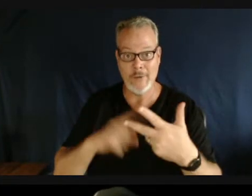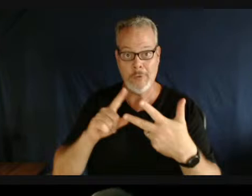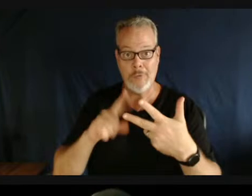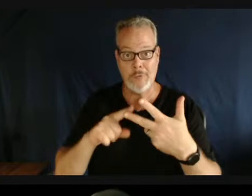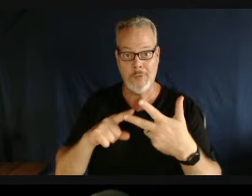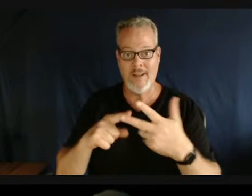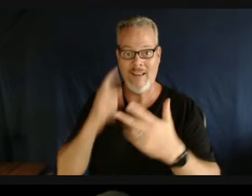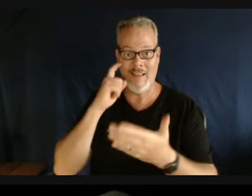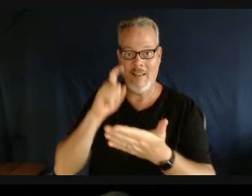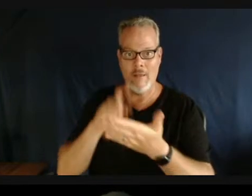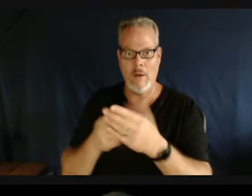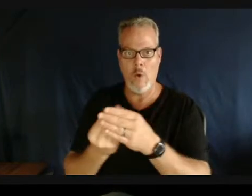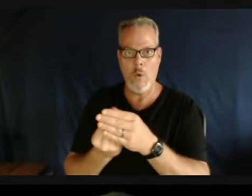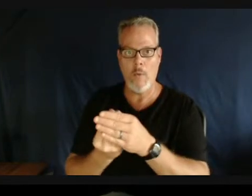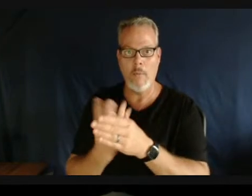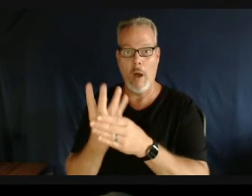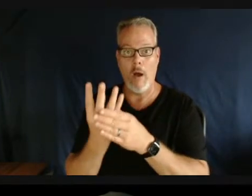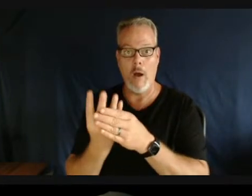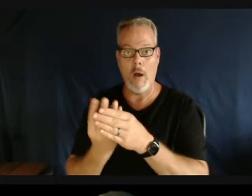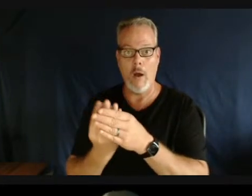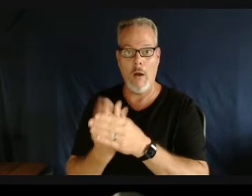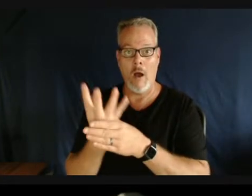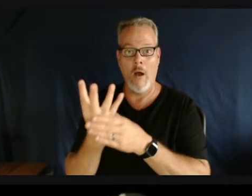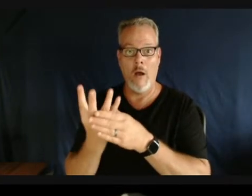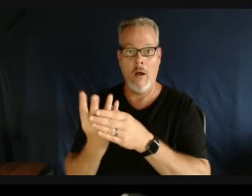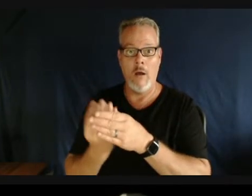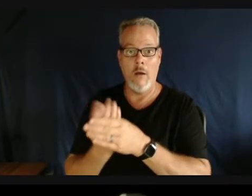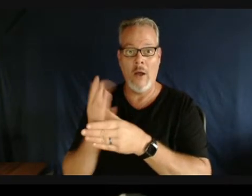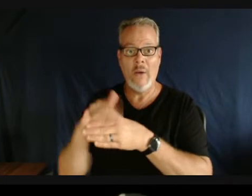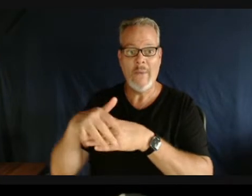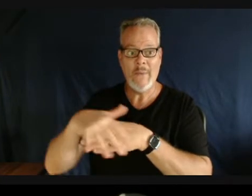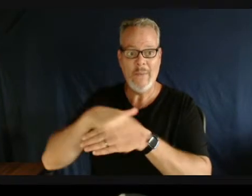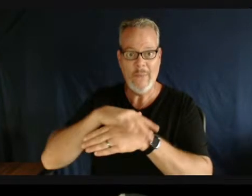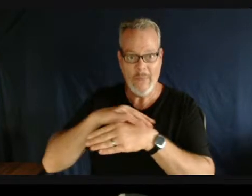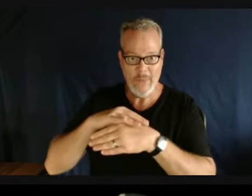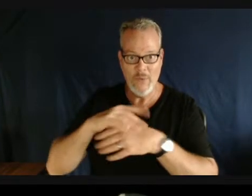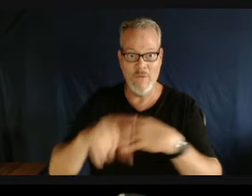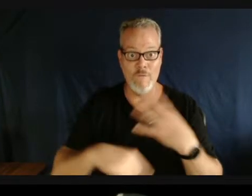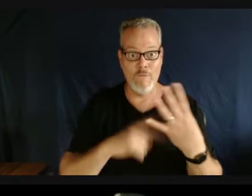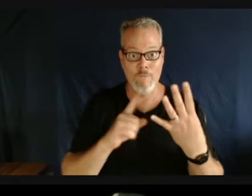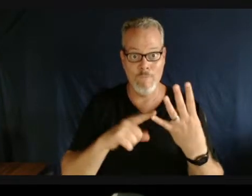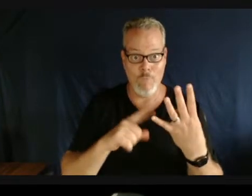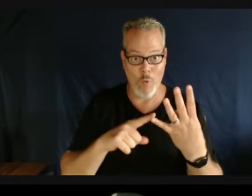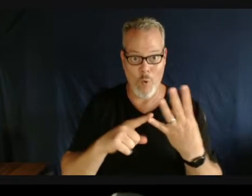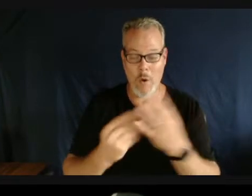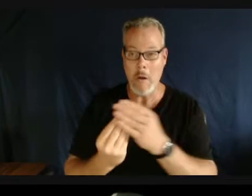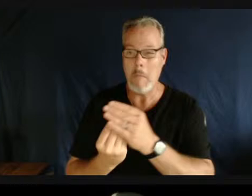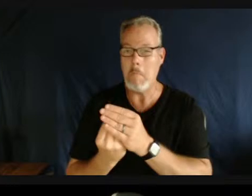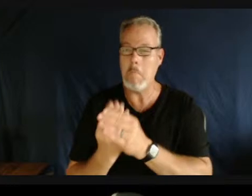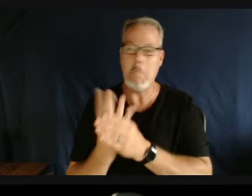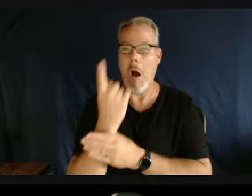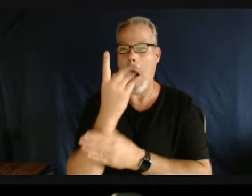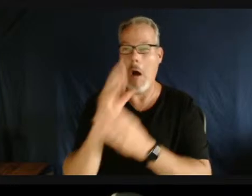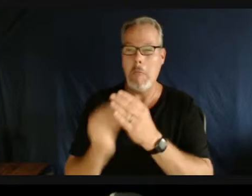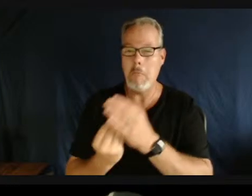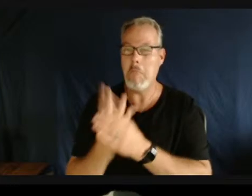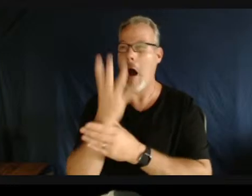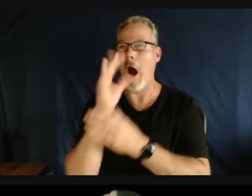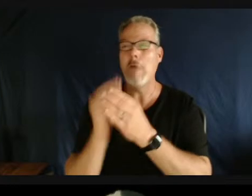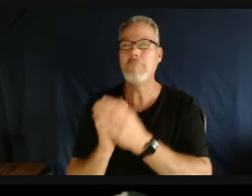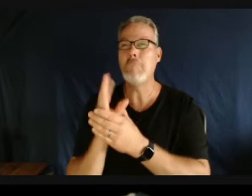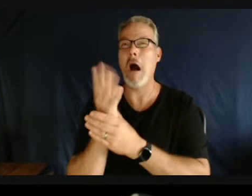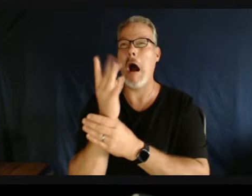vent. 4, they note the onset of high fountaining. And 5, they note the end of high